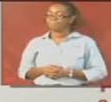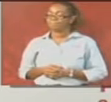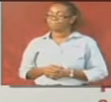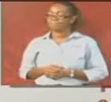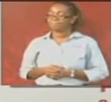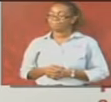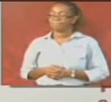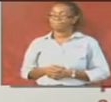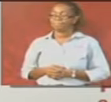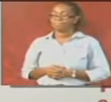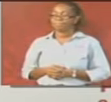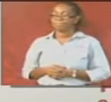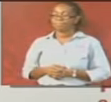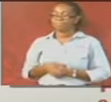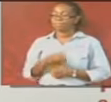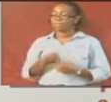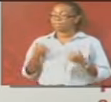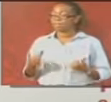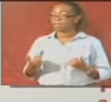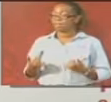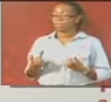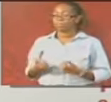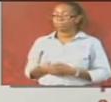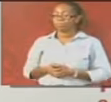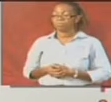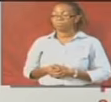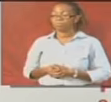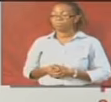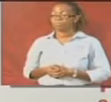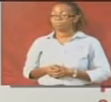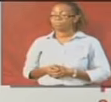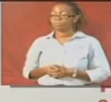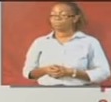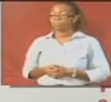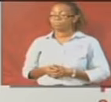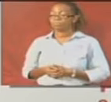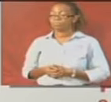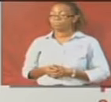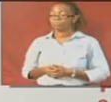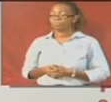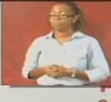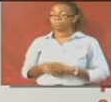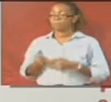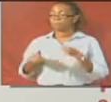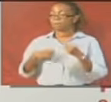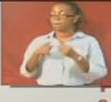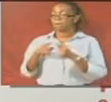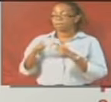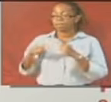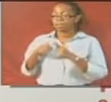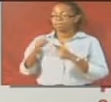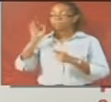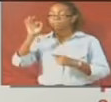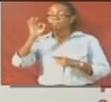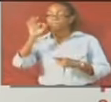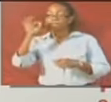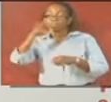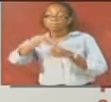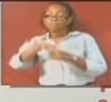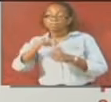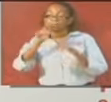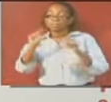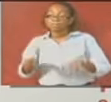severe effects. Now, the sequencing that would have identified the P1 variant